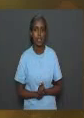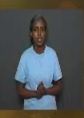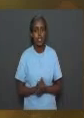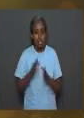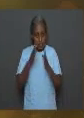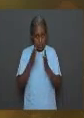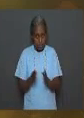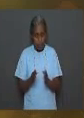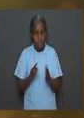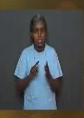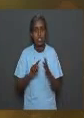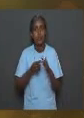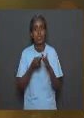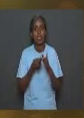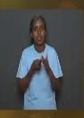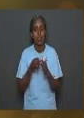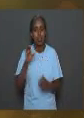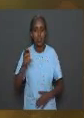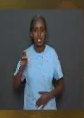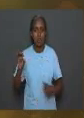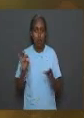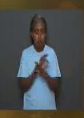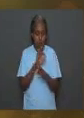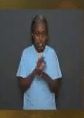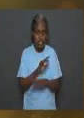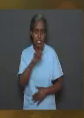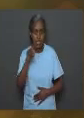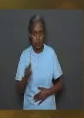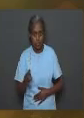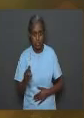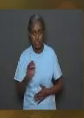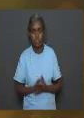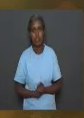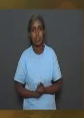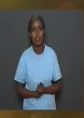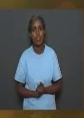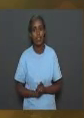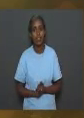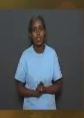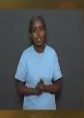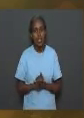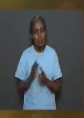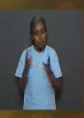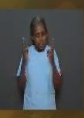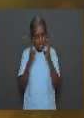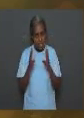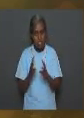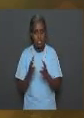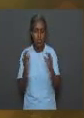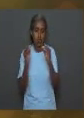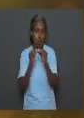at the beginning of the cofactor equation can be tricky to